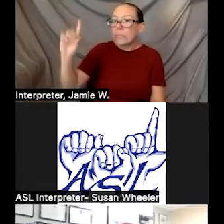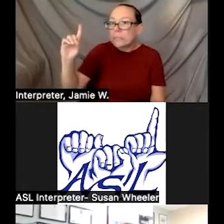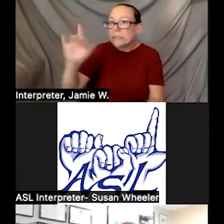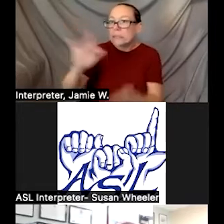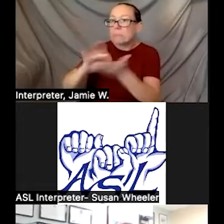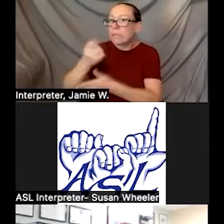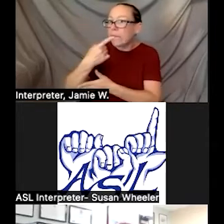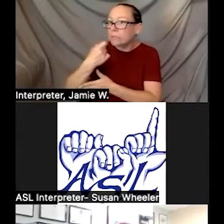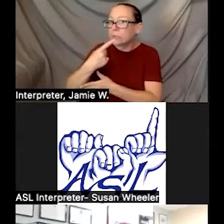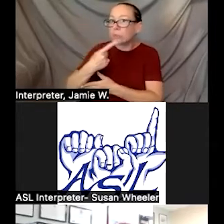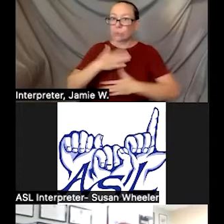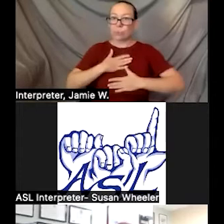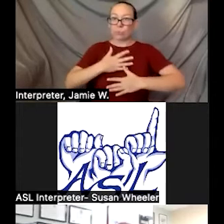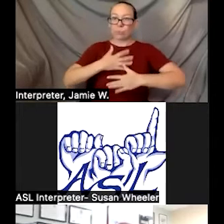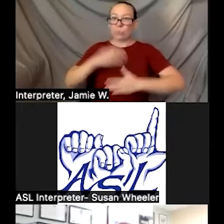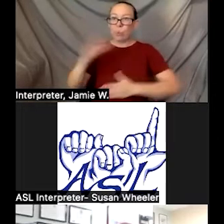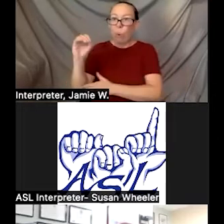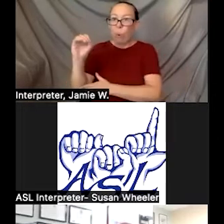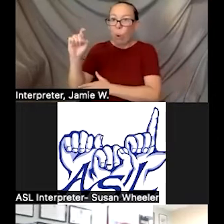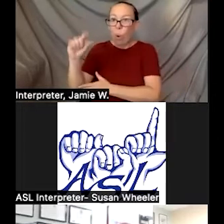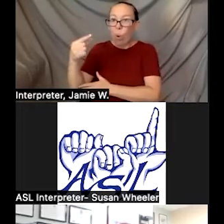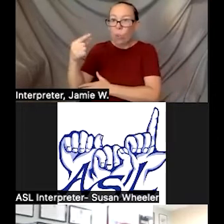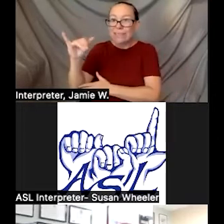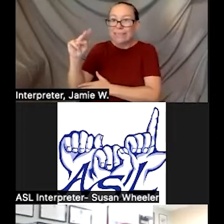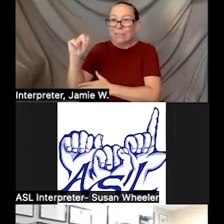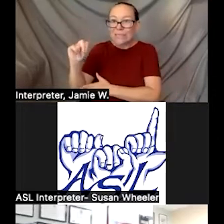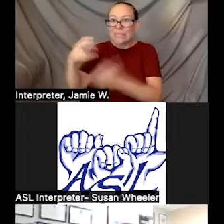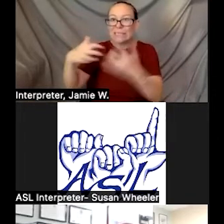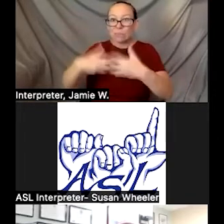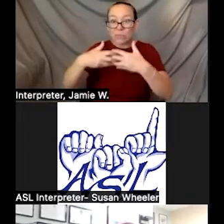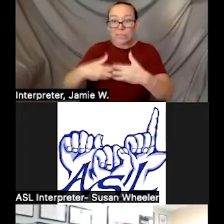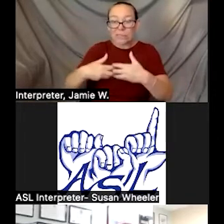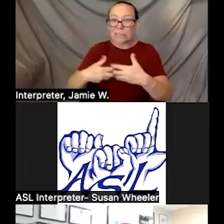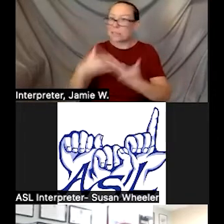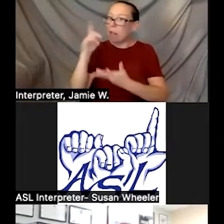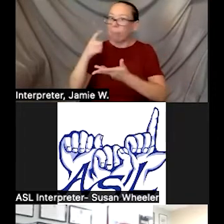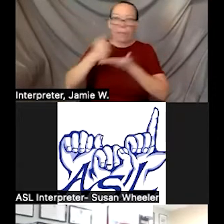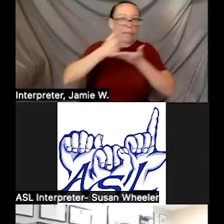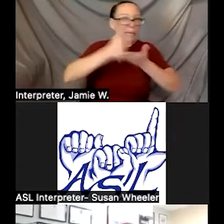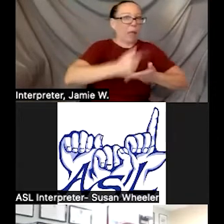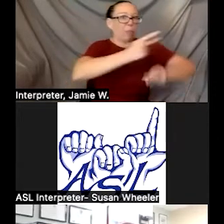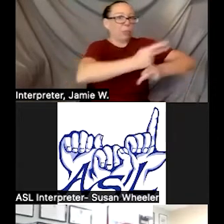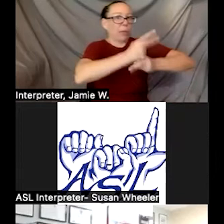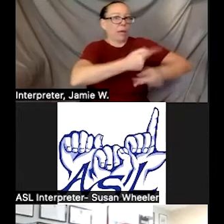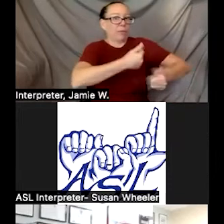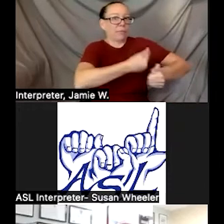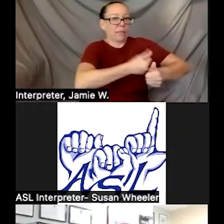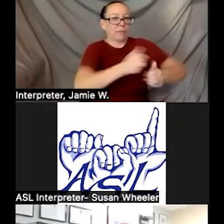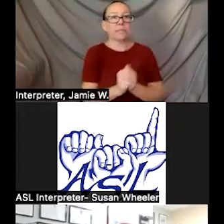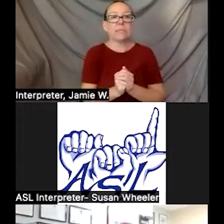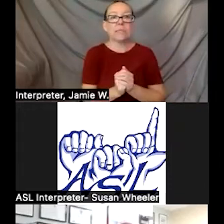concentrators, and they're also dependent on somebody helping and taking care of them. Durable medical equipment like